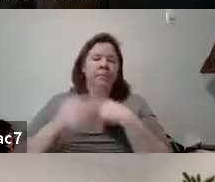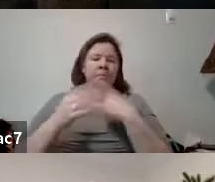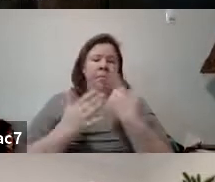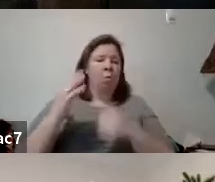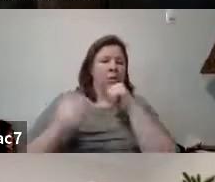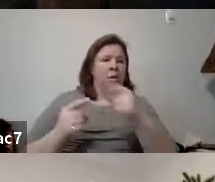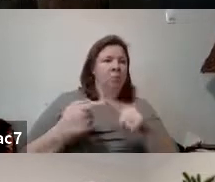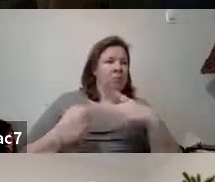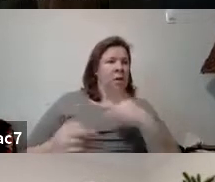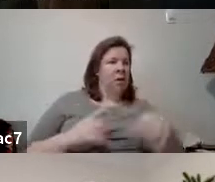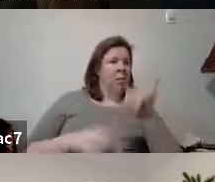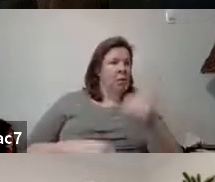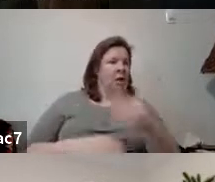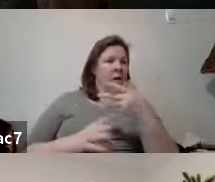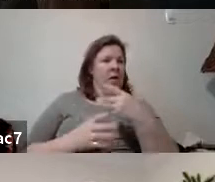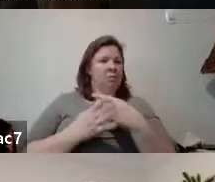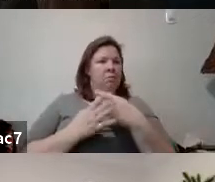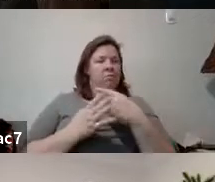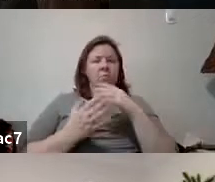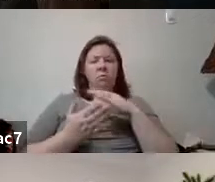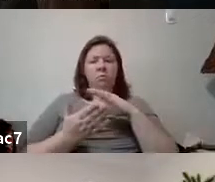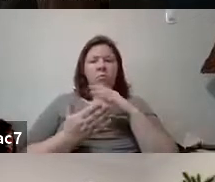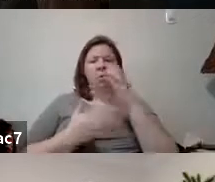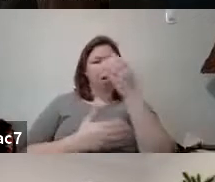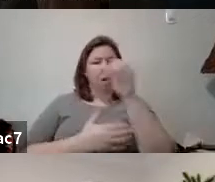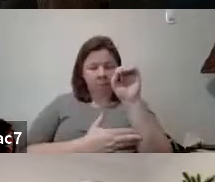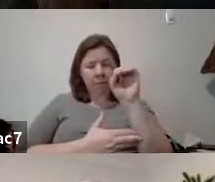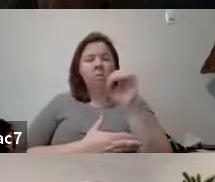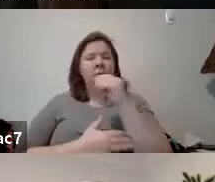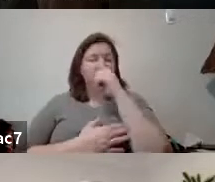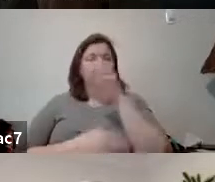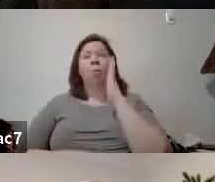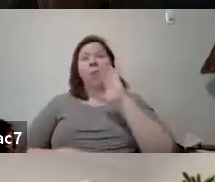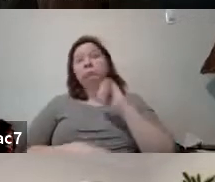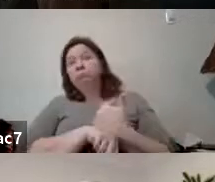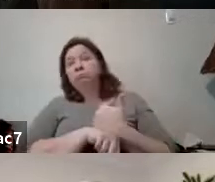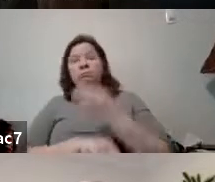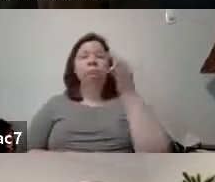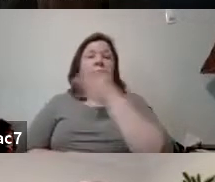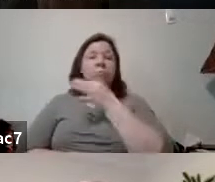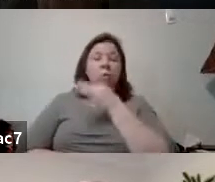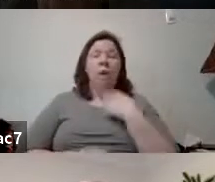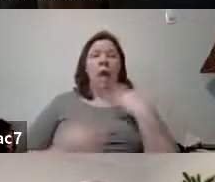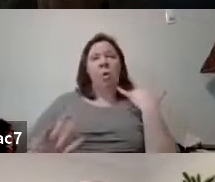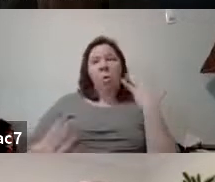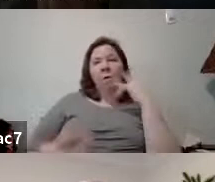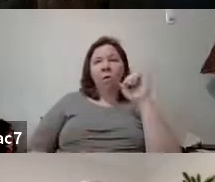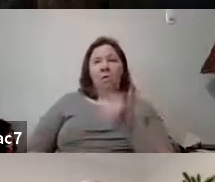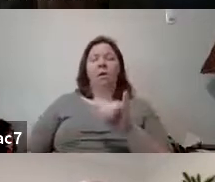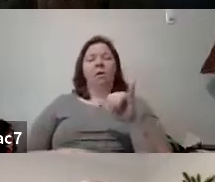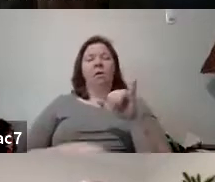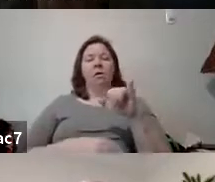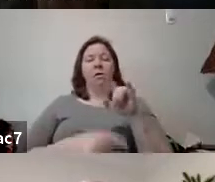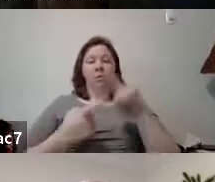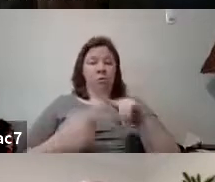like? And he told me at the time that the company was about to launch soon. So I was just sort of waiting for launch until June of